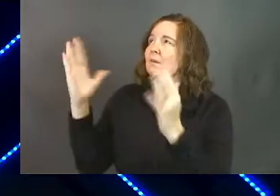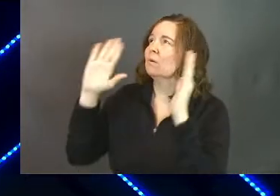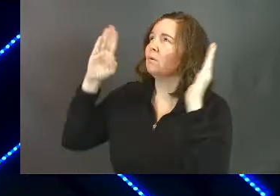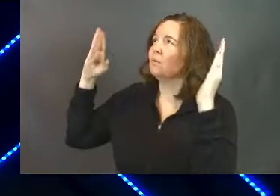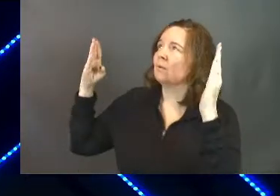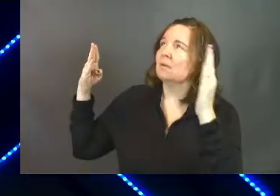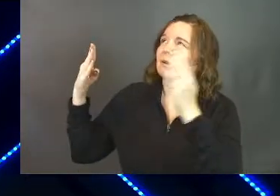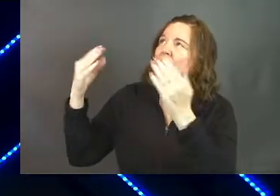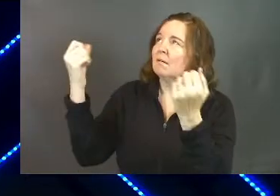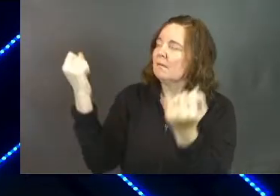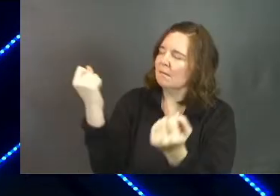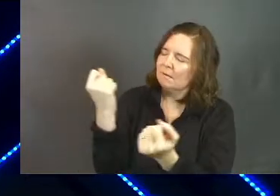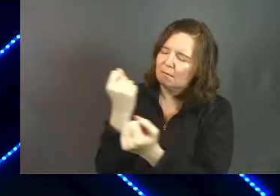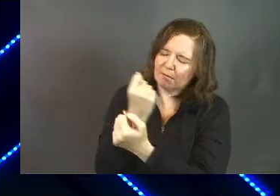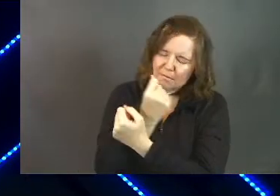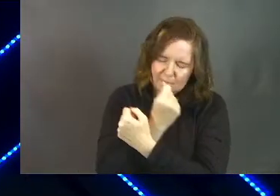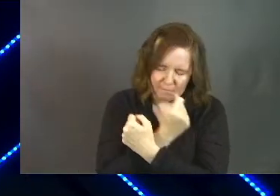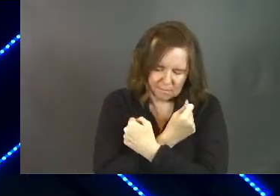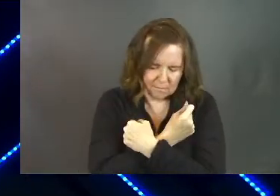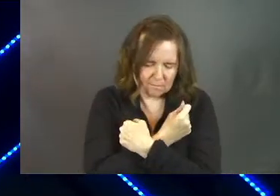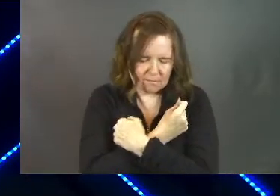in your